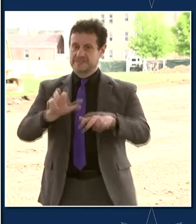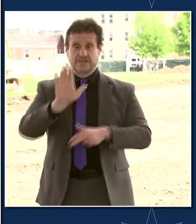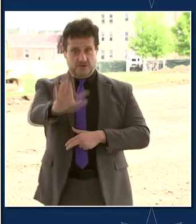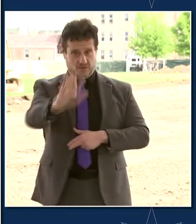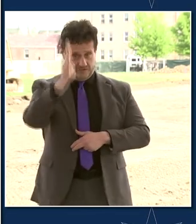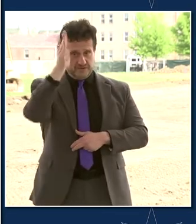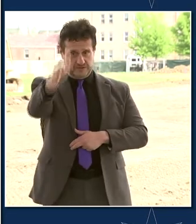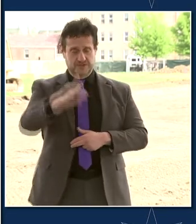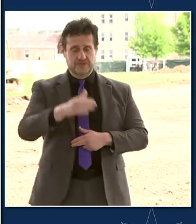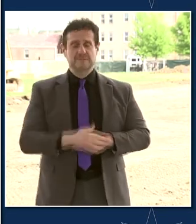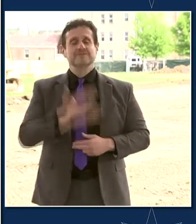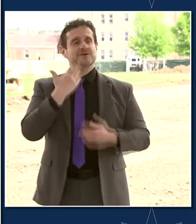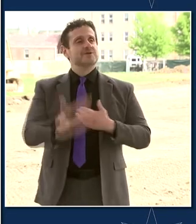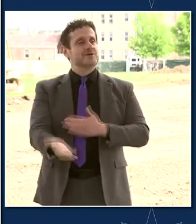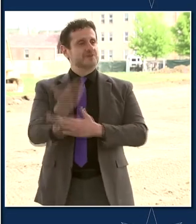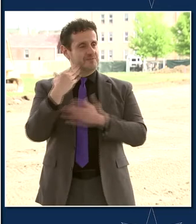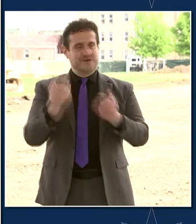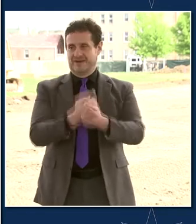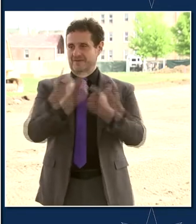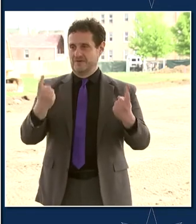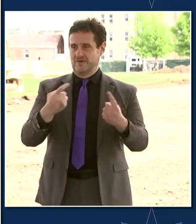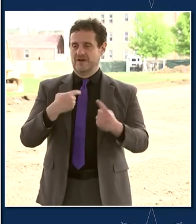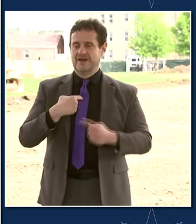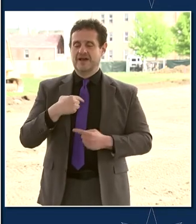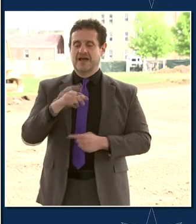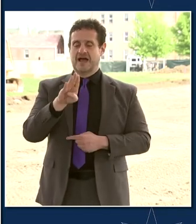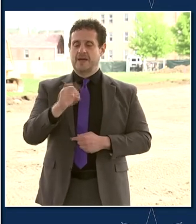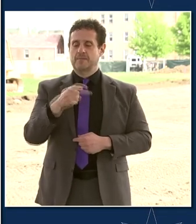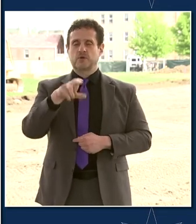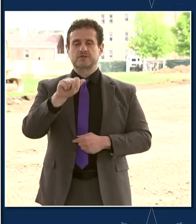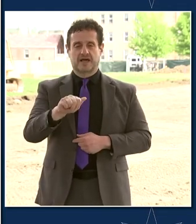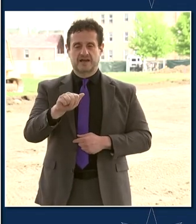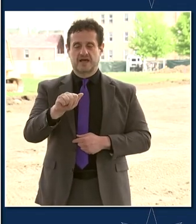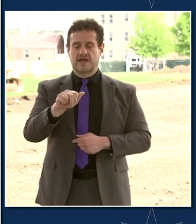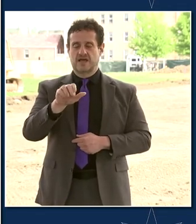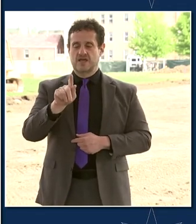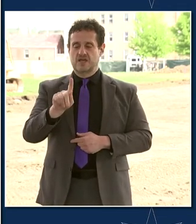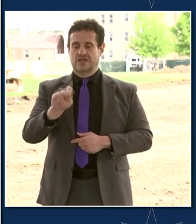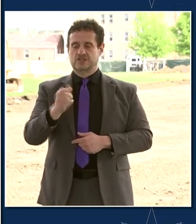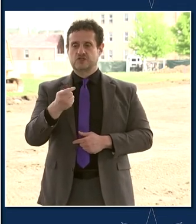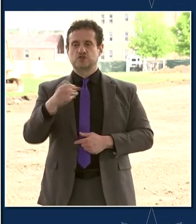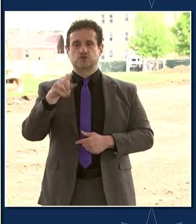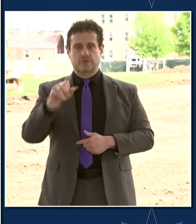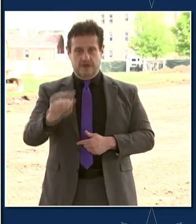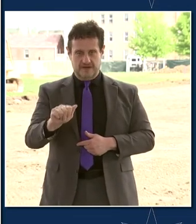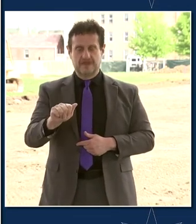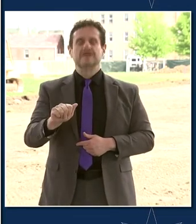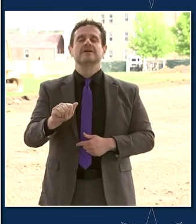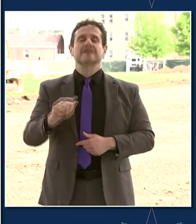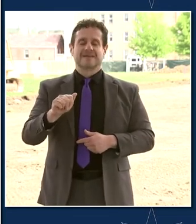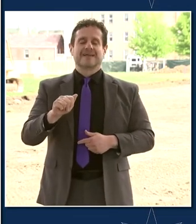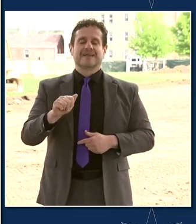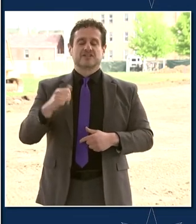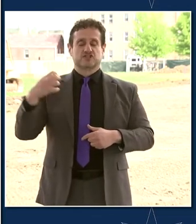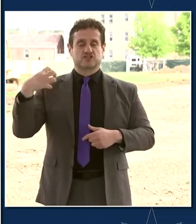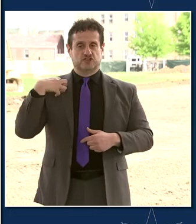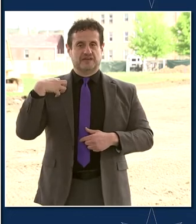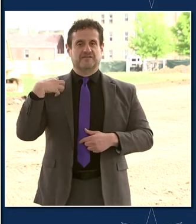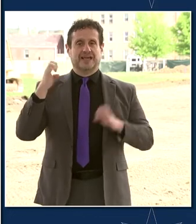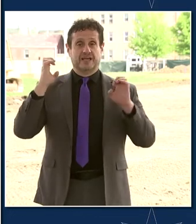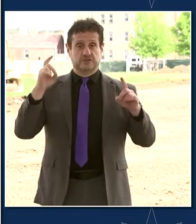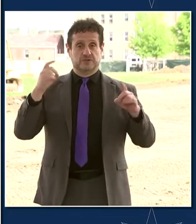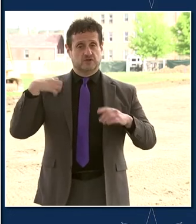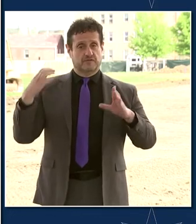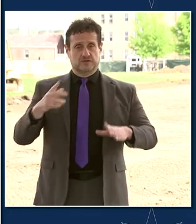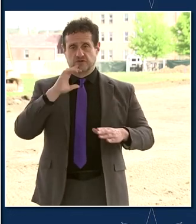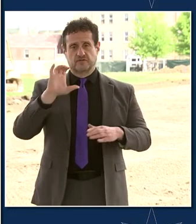future. So good morning, everyone. I'm Bogdana Shkumbova, Chief Education Officer for Chicago Public Schools. It is great to be in the